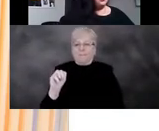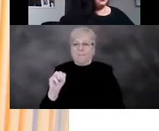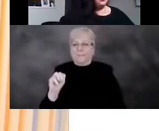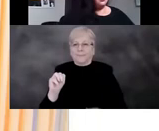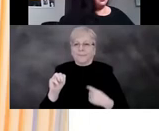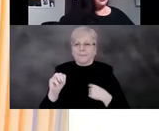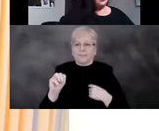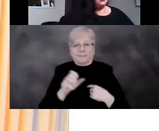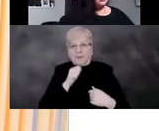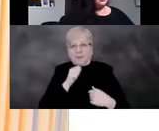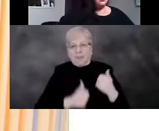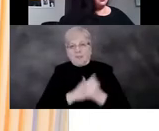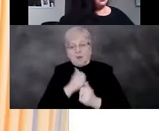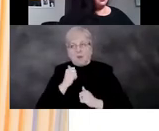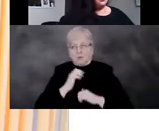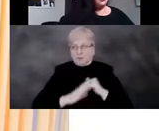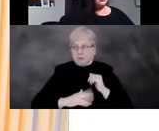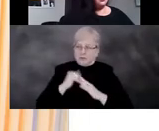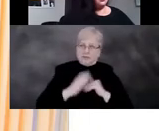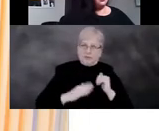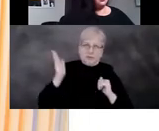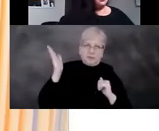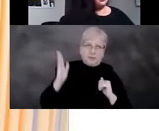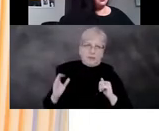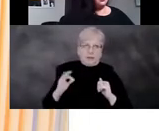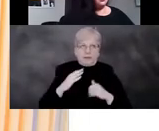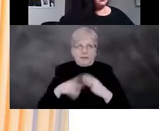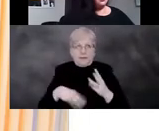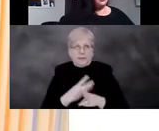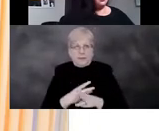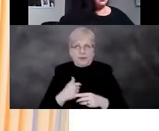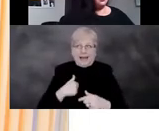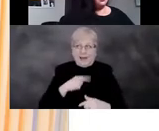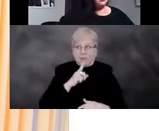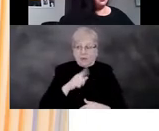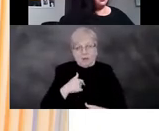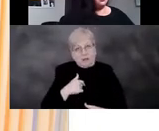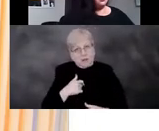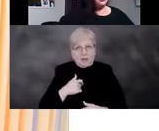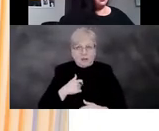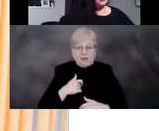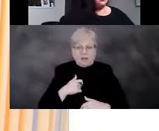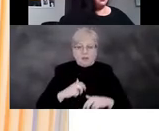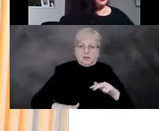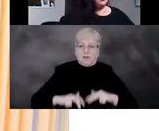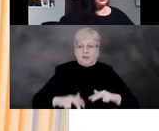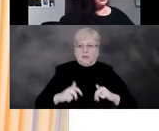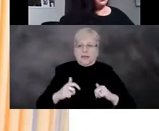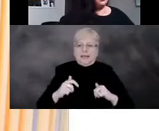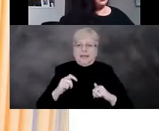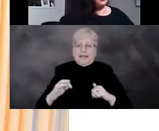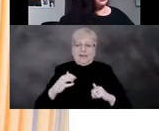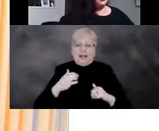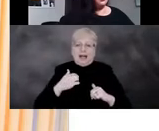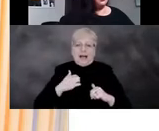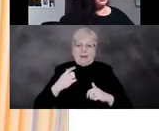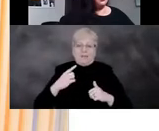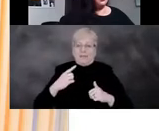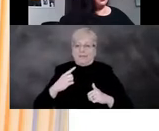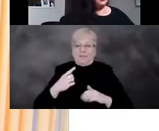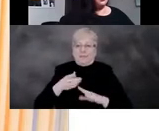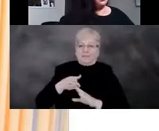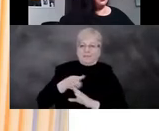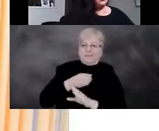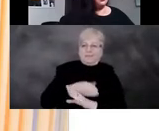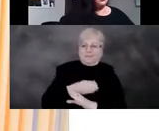speaker in the whole world. That's an overstatement. I'm kind of uncomfortable. And if I'm walking around day zero or day minus one, and I